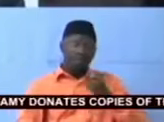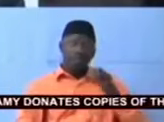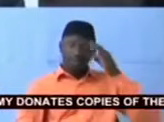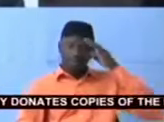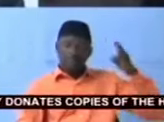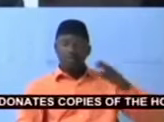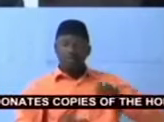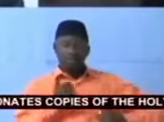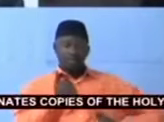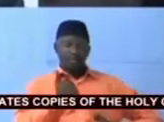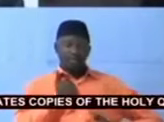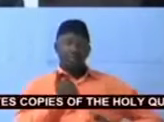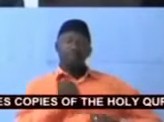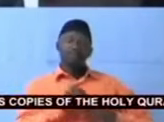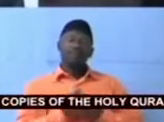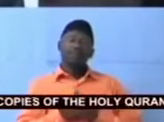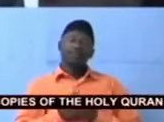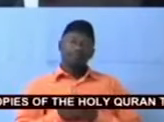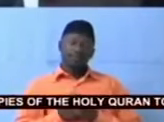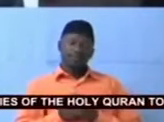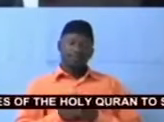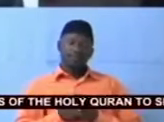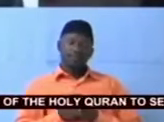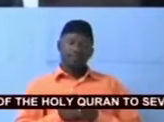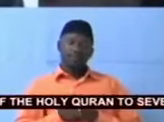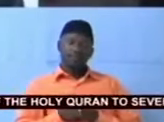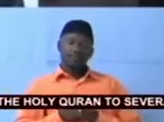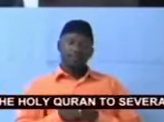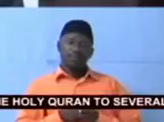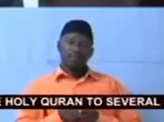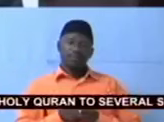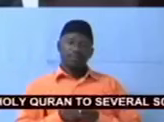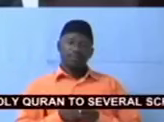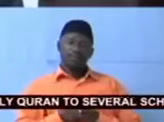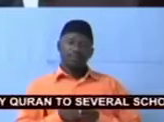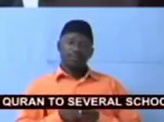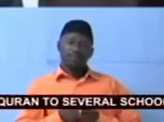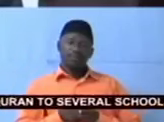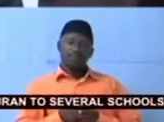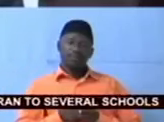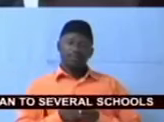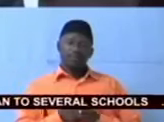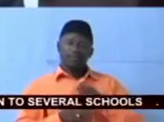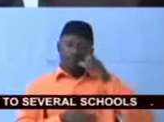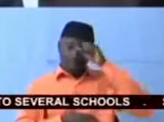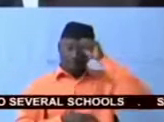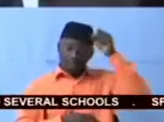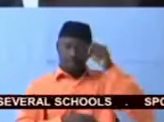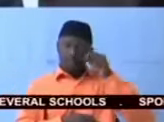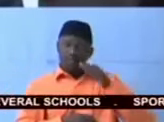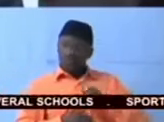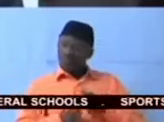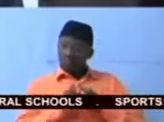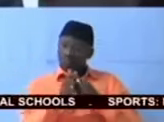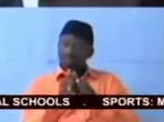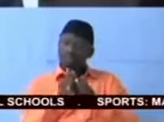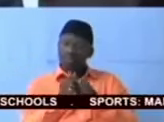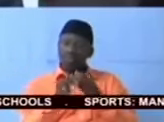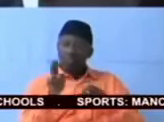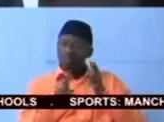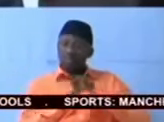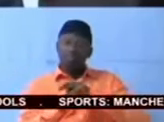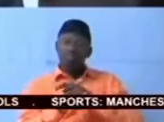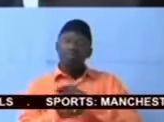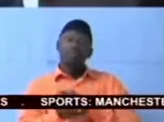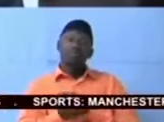Chief tey tamit moy Minister bi seytu won wali karange rew mi. His Excellency pursued the report. Mom nak His Excellency xanju na nak report